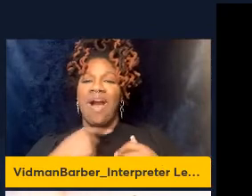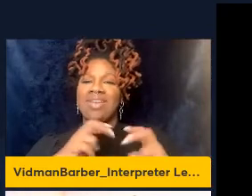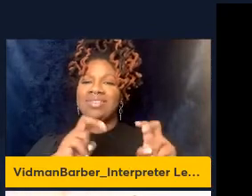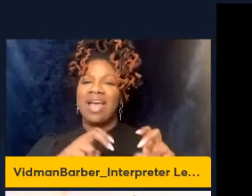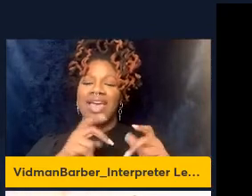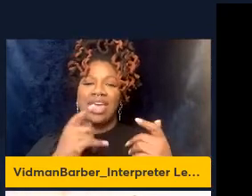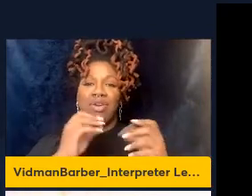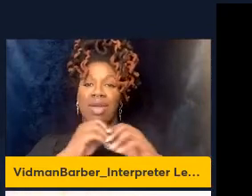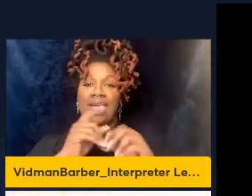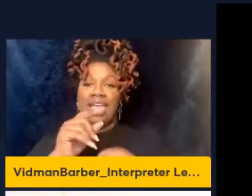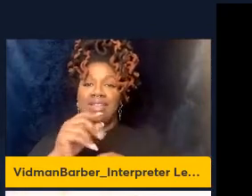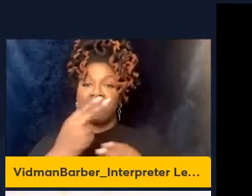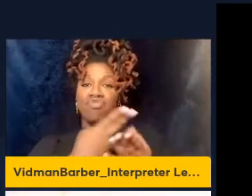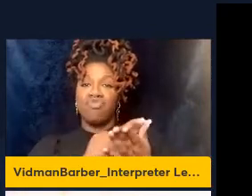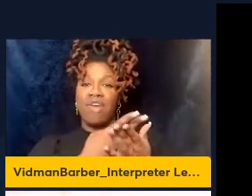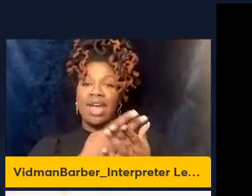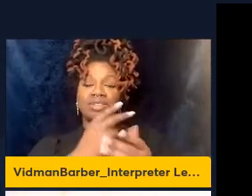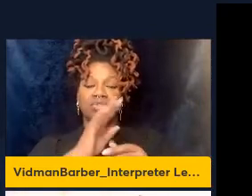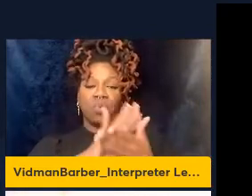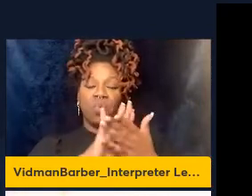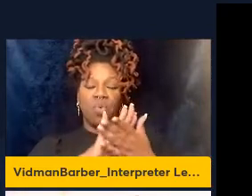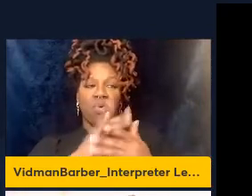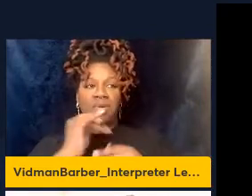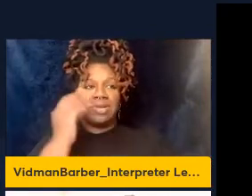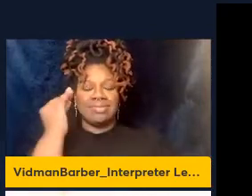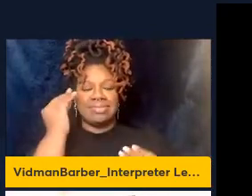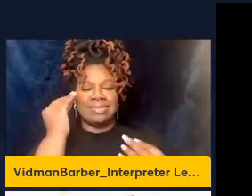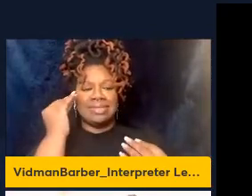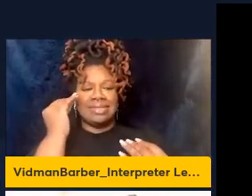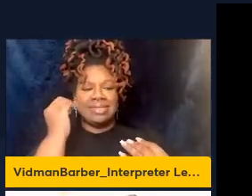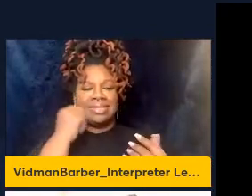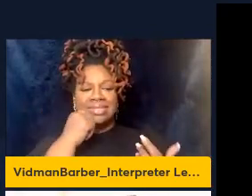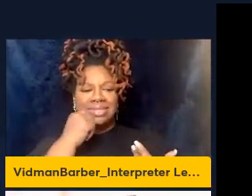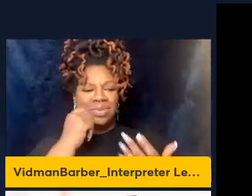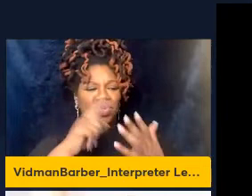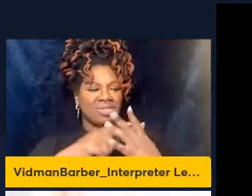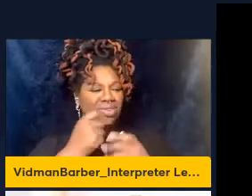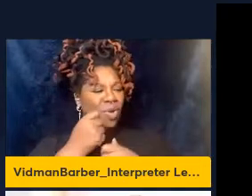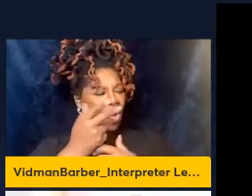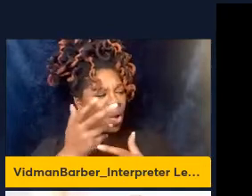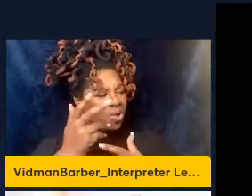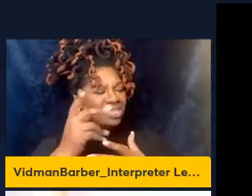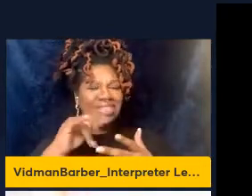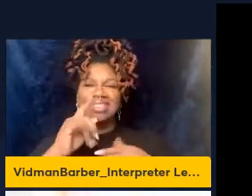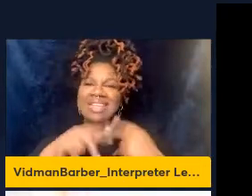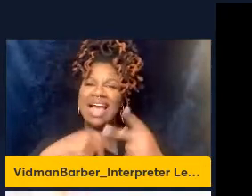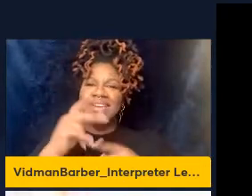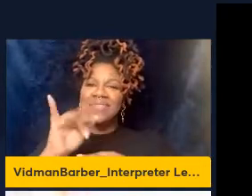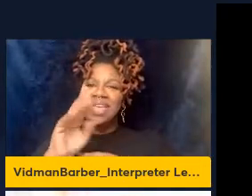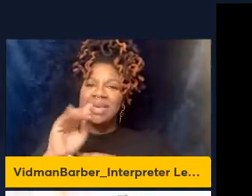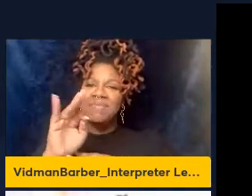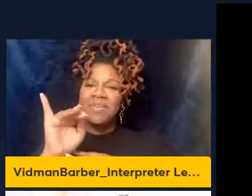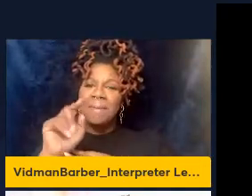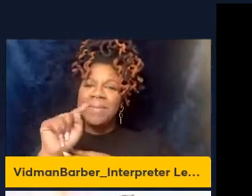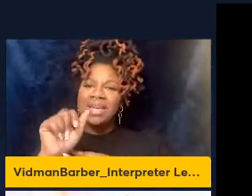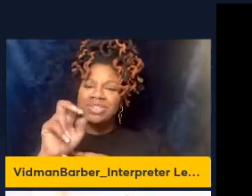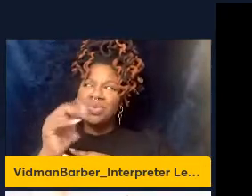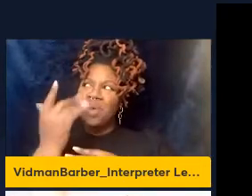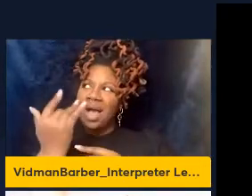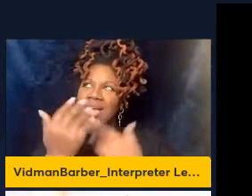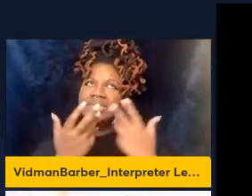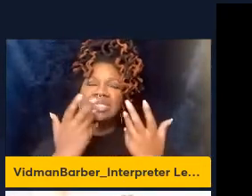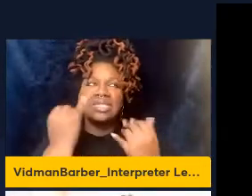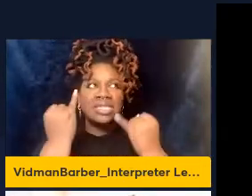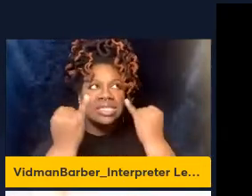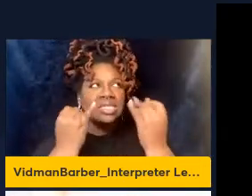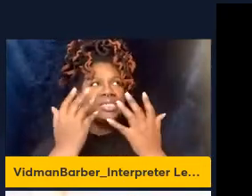grad school, and it just kind of like, it just didn't sit well with me. I'm like, what is causing this type of inflammation? And so the field has searched and